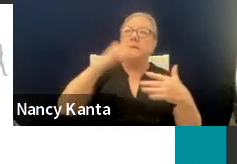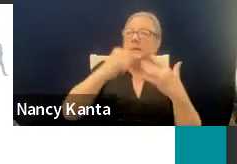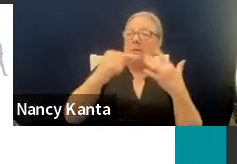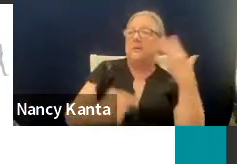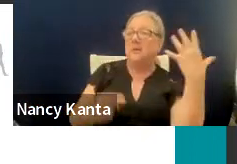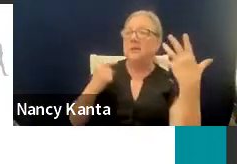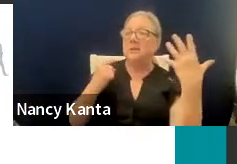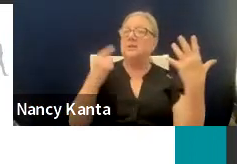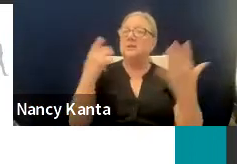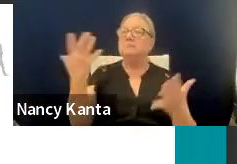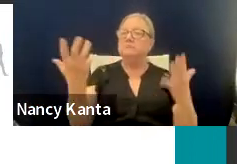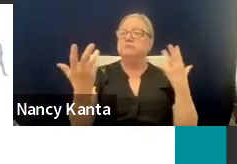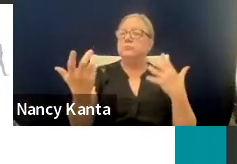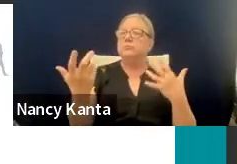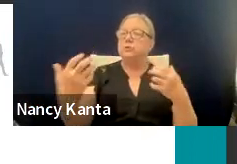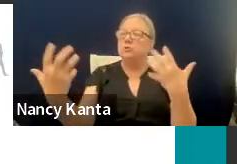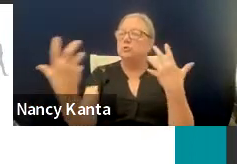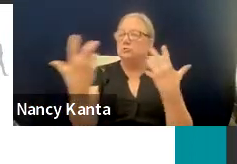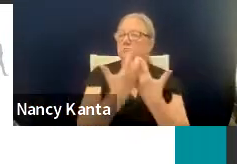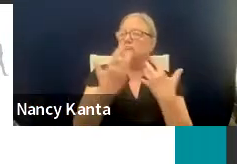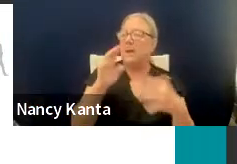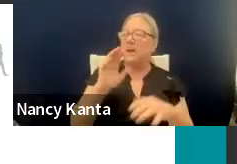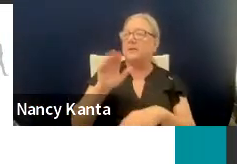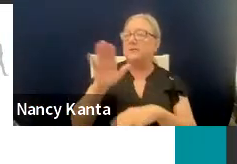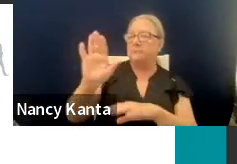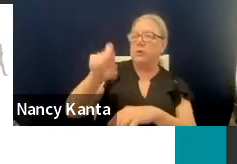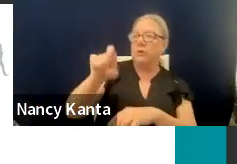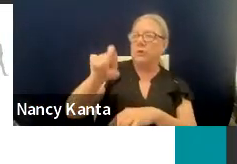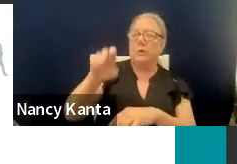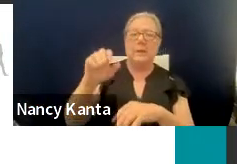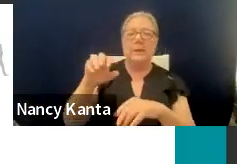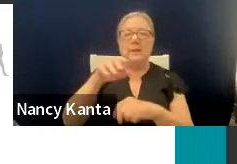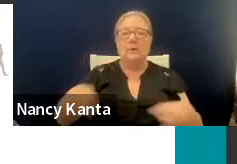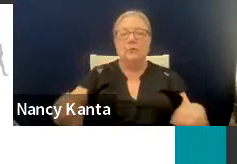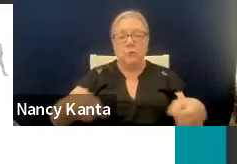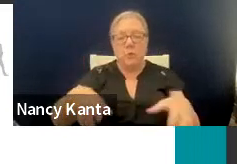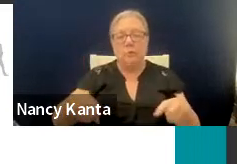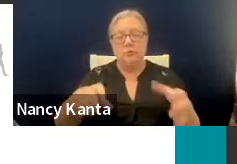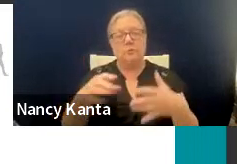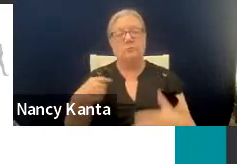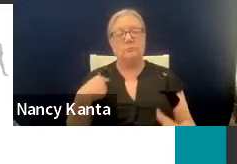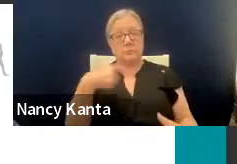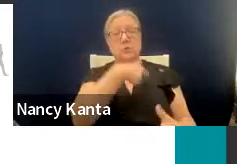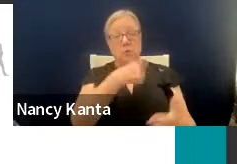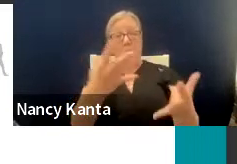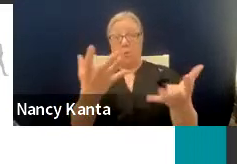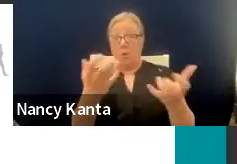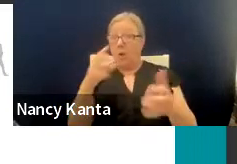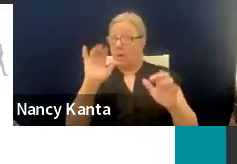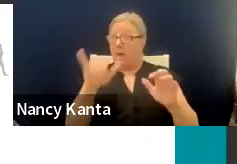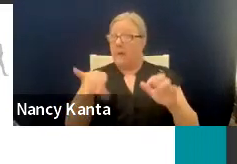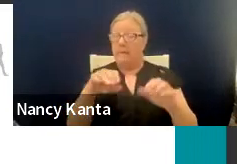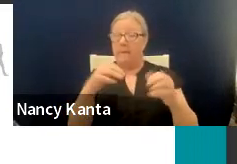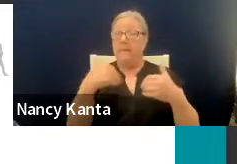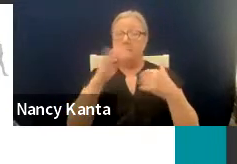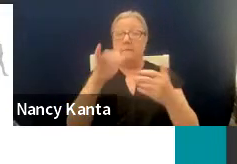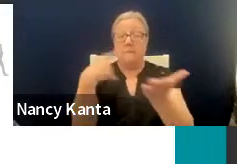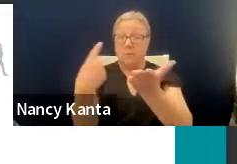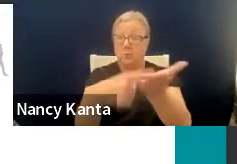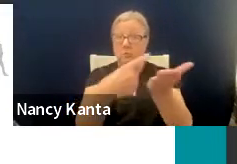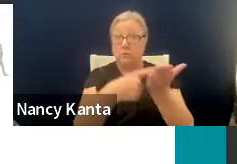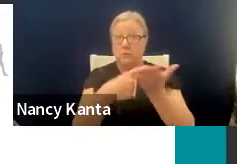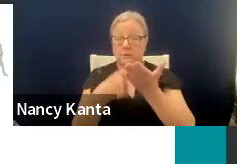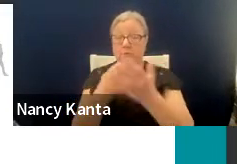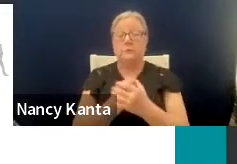from this demographic, like we're interested in having those conversations, definitely. And we